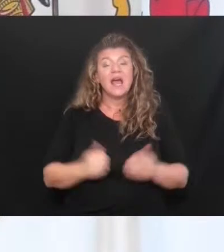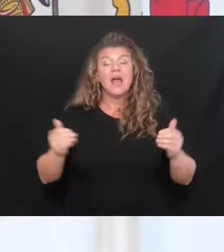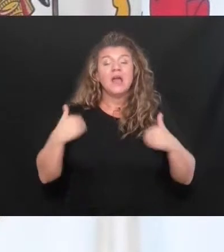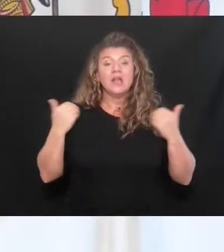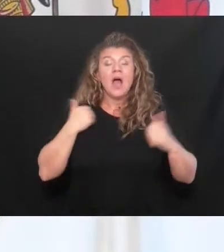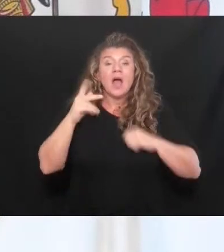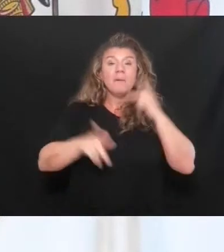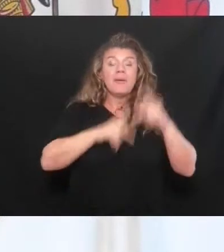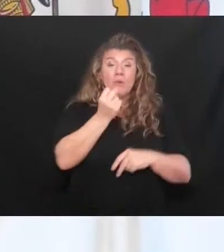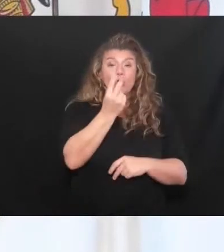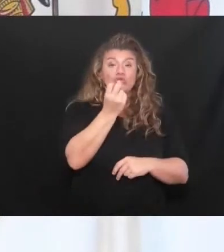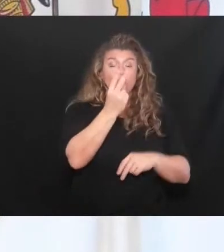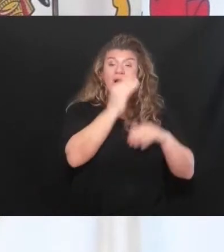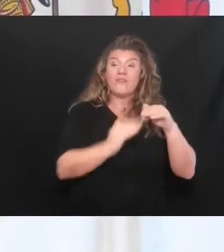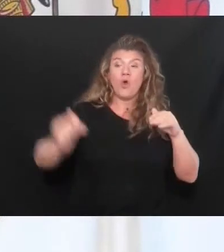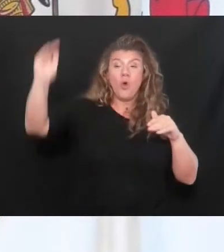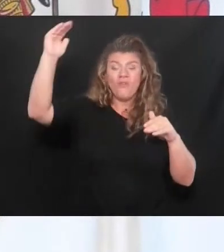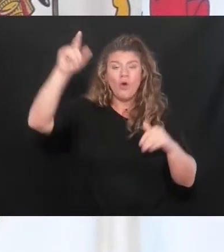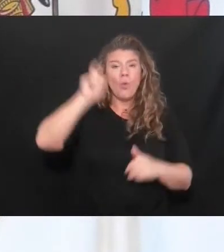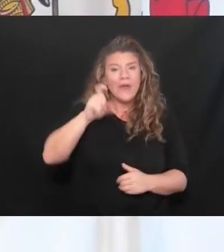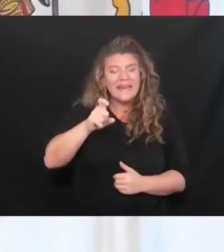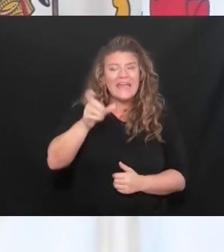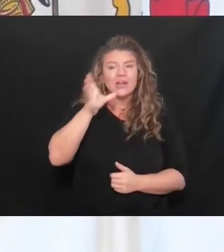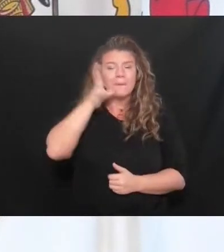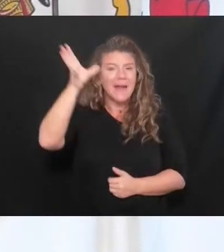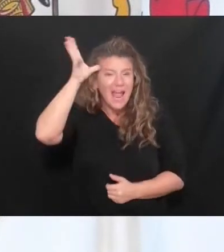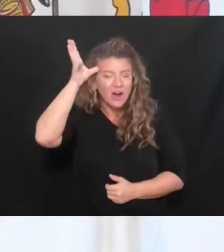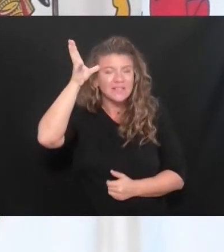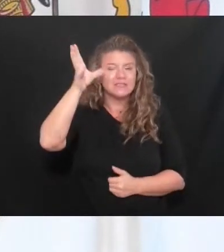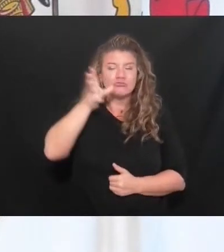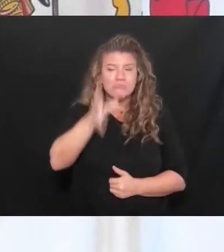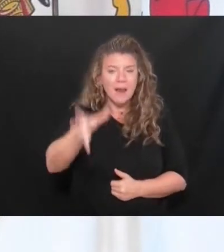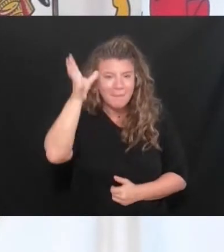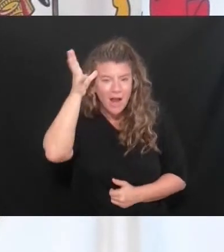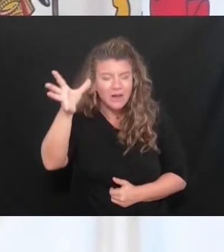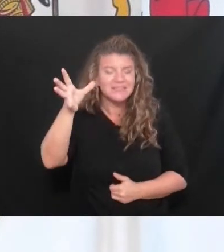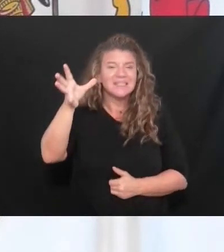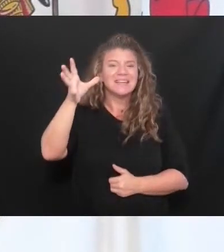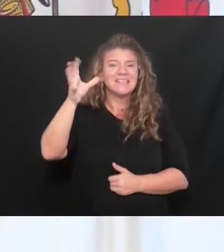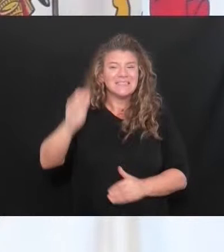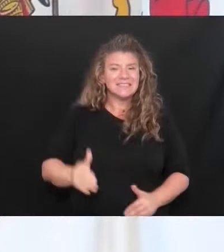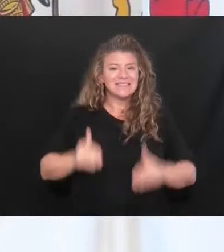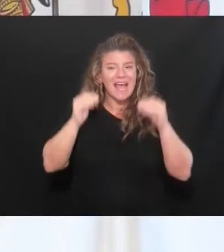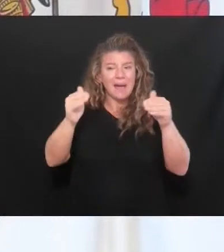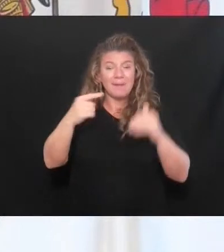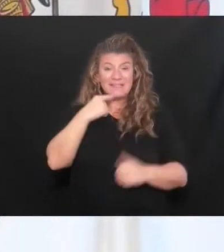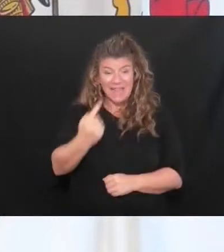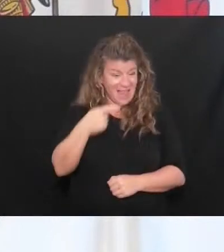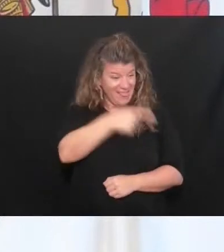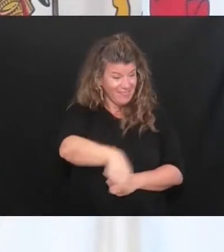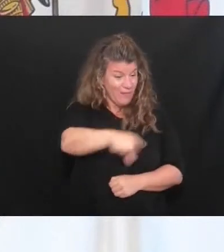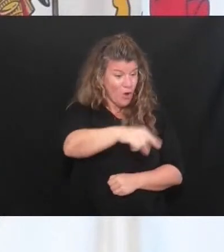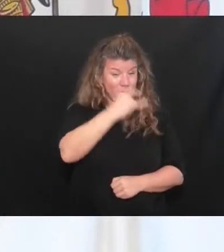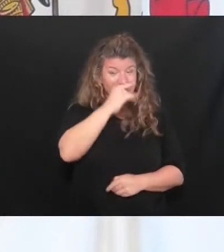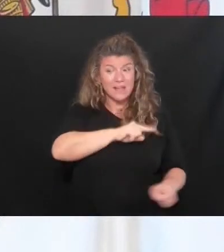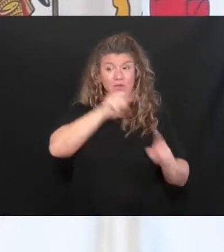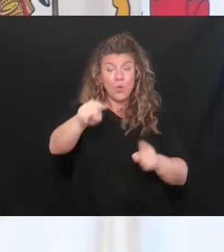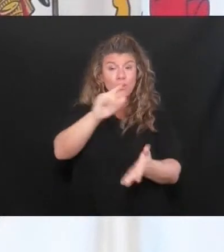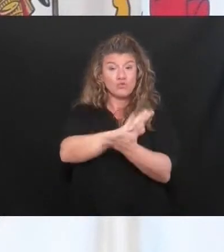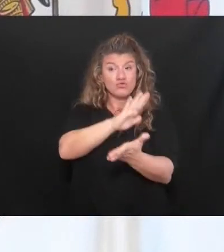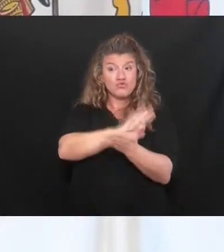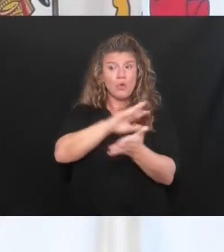our elderly and our parents to step up and say, our kids are going to school. My kid needs